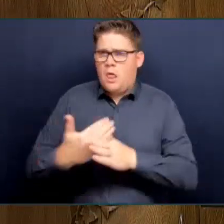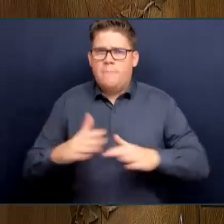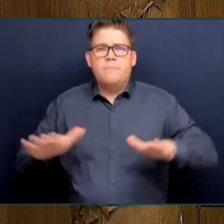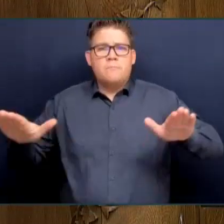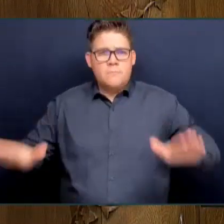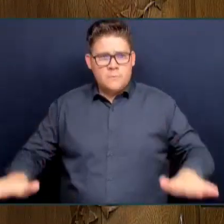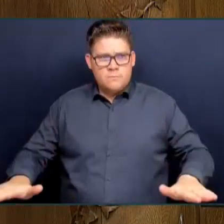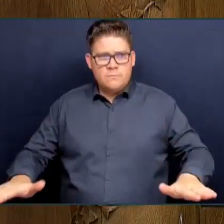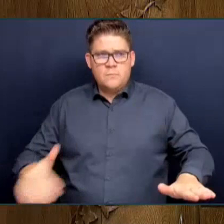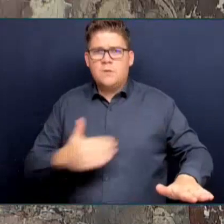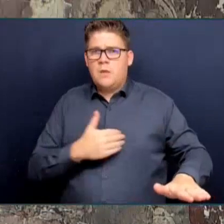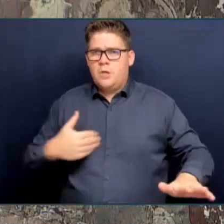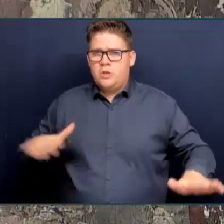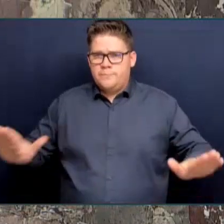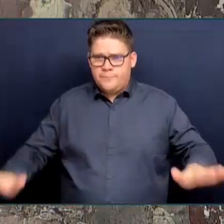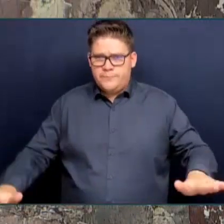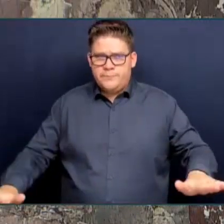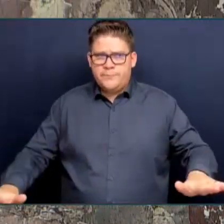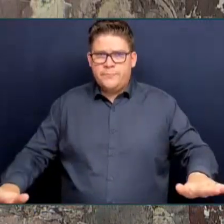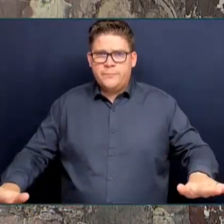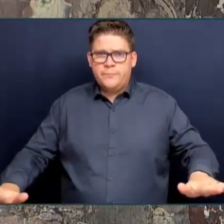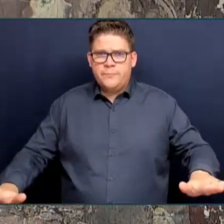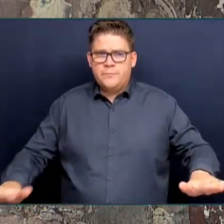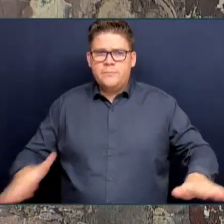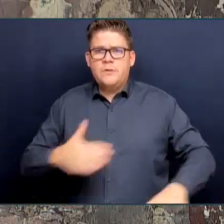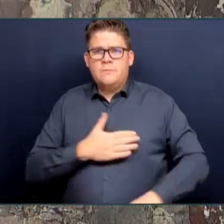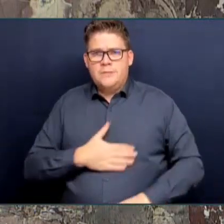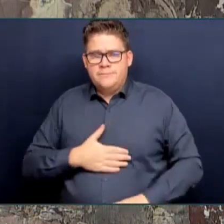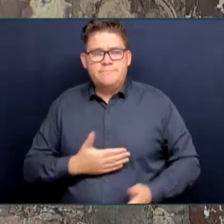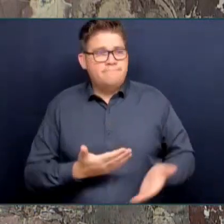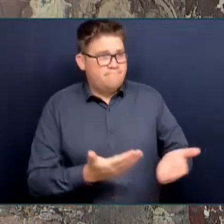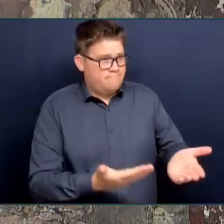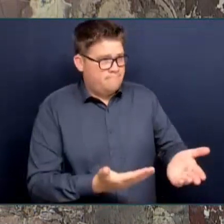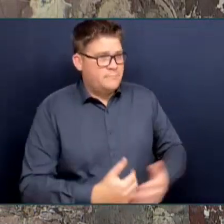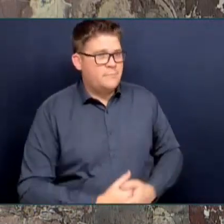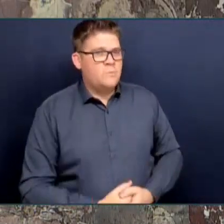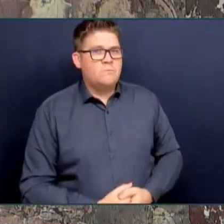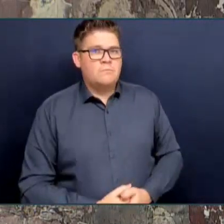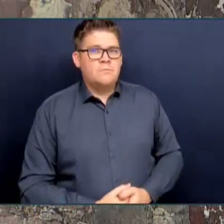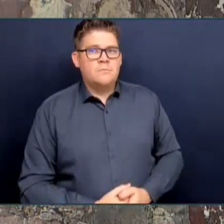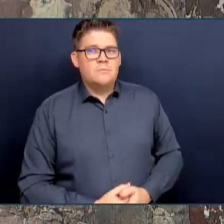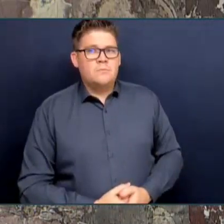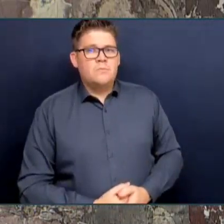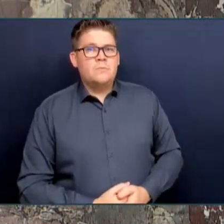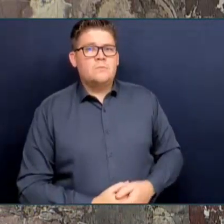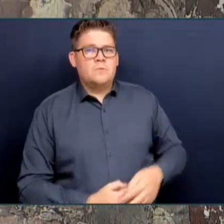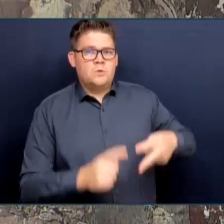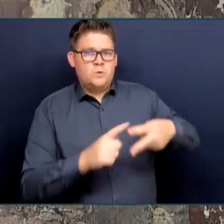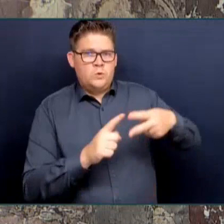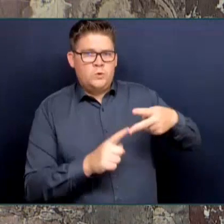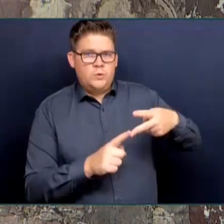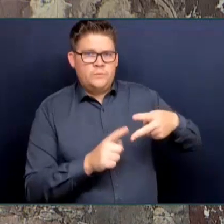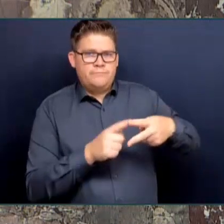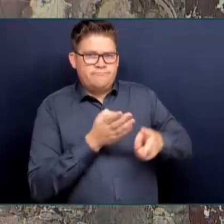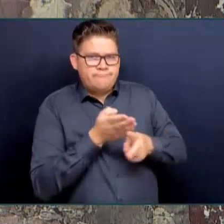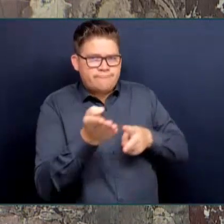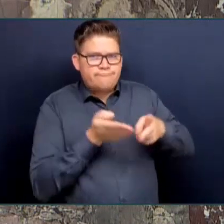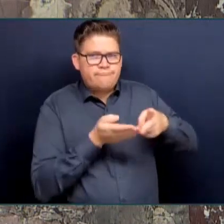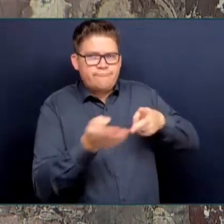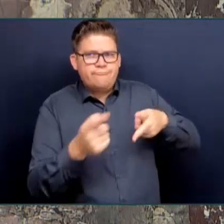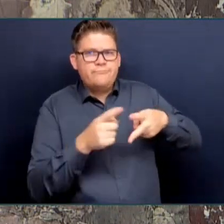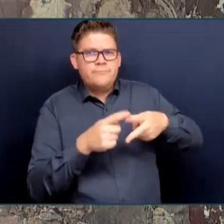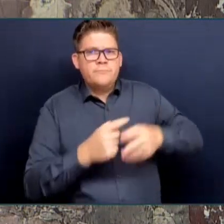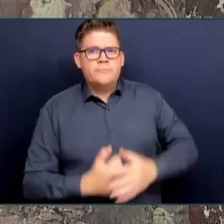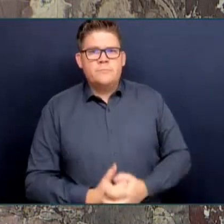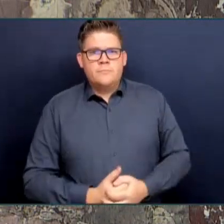please continue. And there are two tracks, Honourable Speaker. There's enforcement and there's intervention. Simply because we understand mental